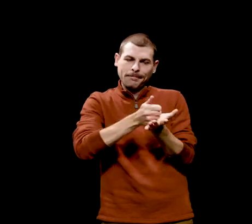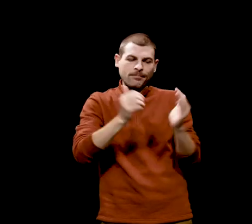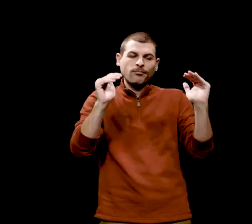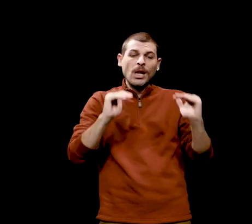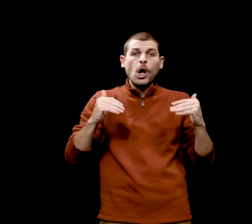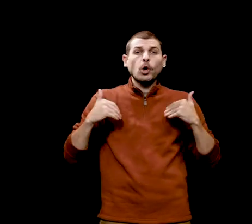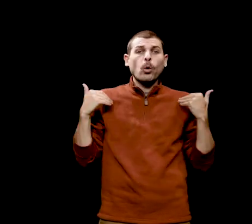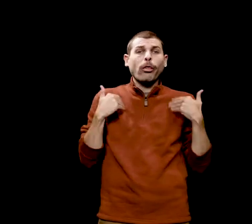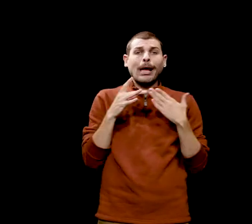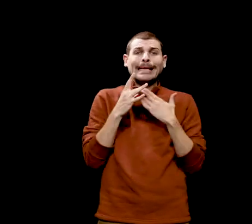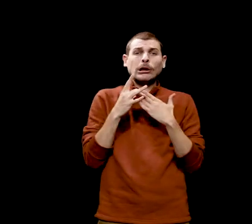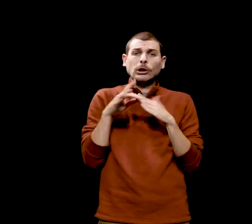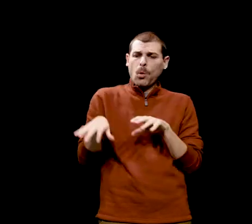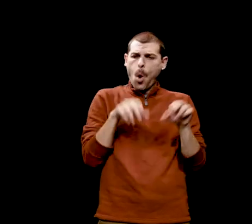supported